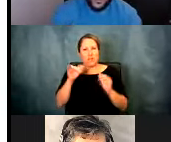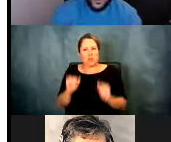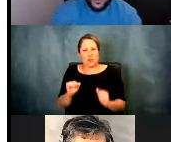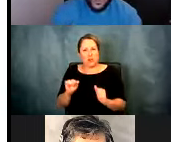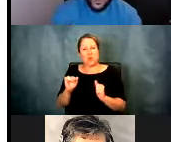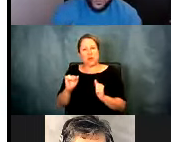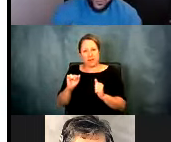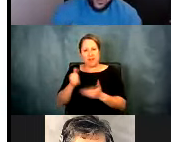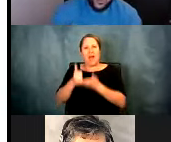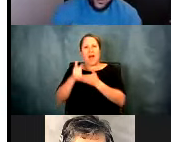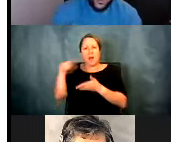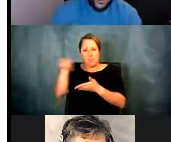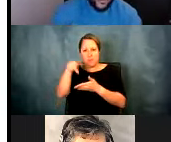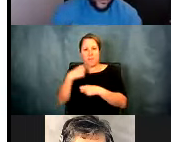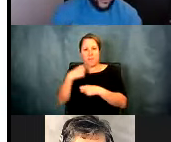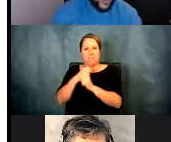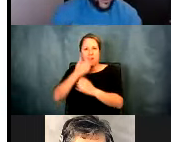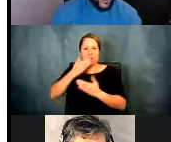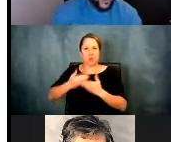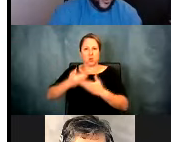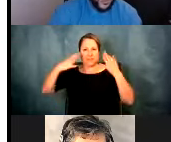informed decision.